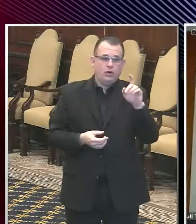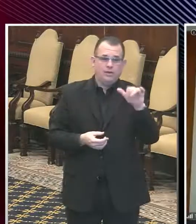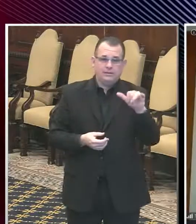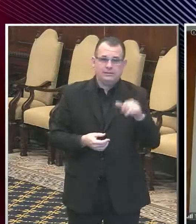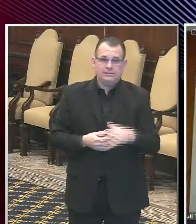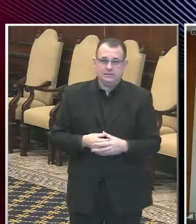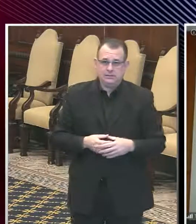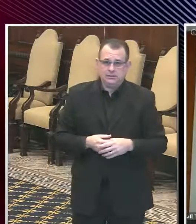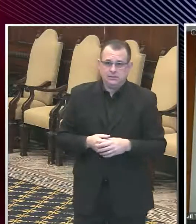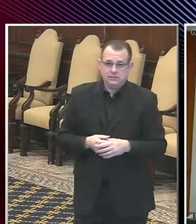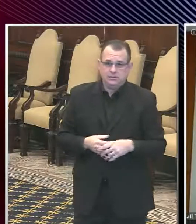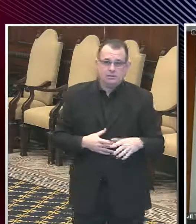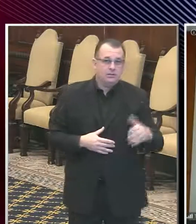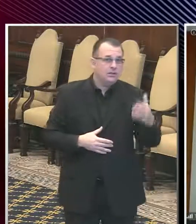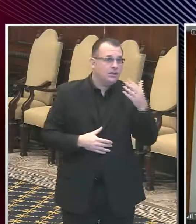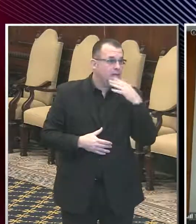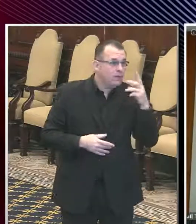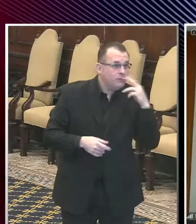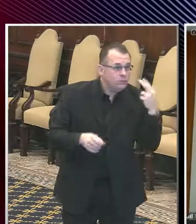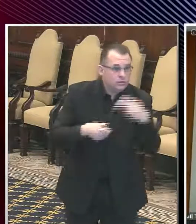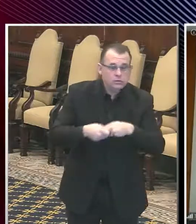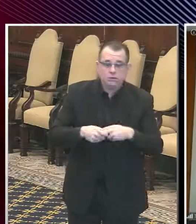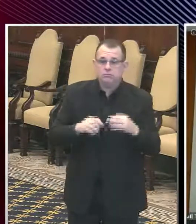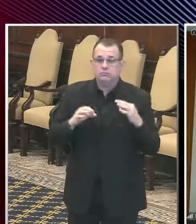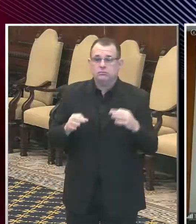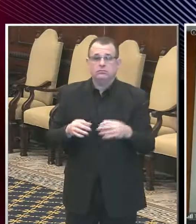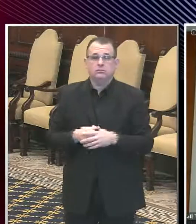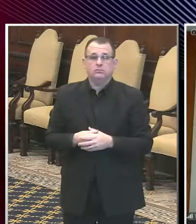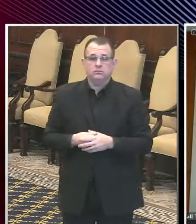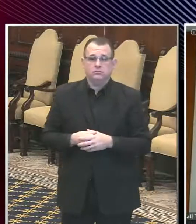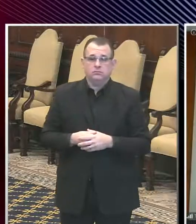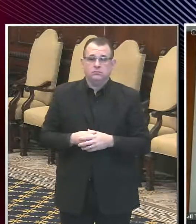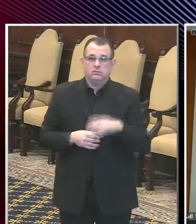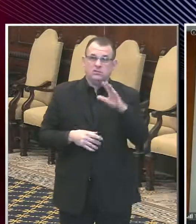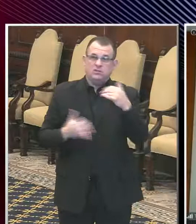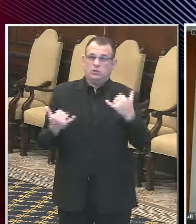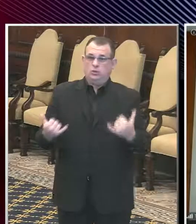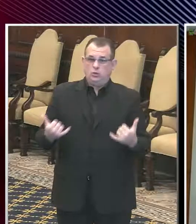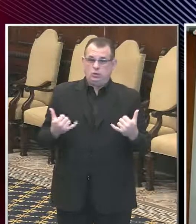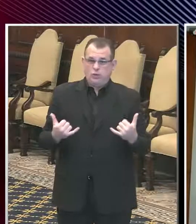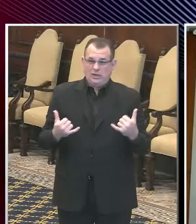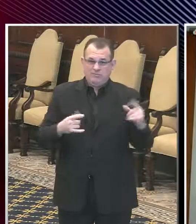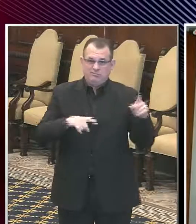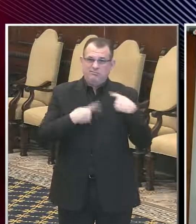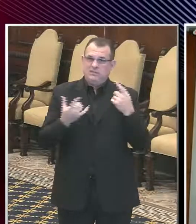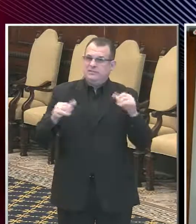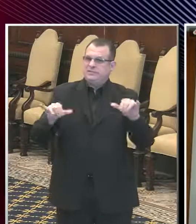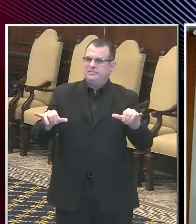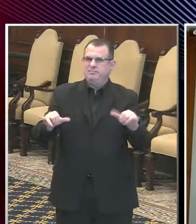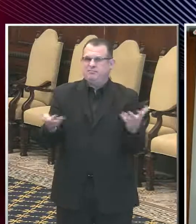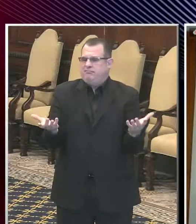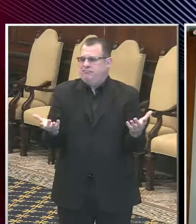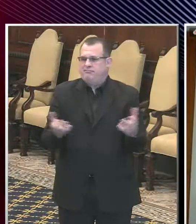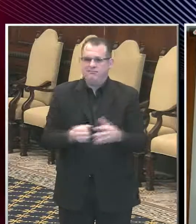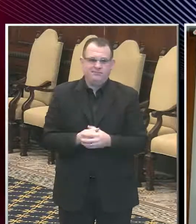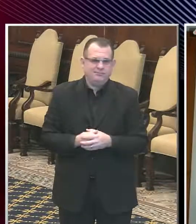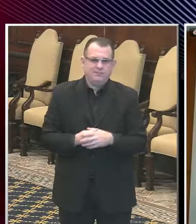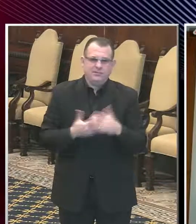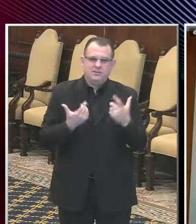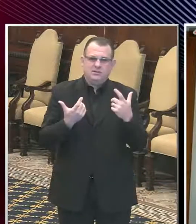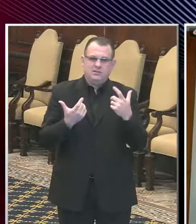Thanks very much for joining. The situation with the epidemic is very similar today as it's been in the last few days, with a little bit of positive hope here.